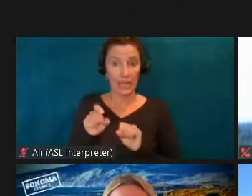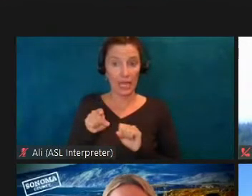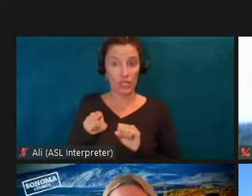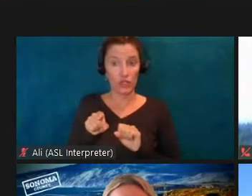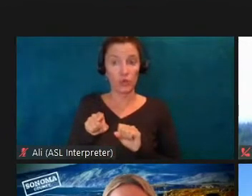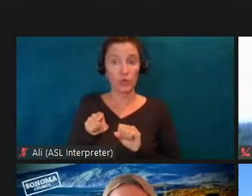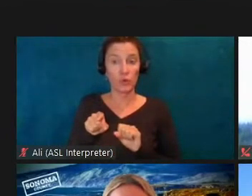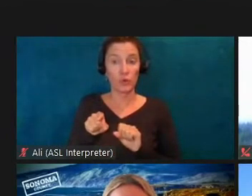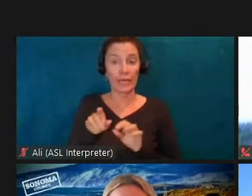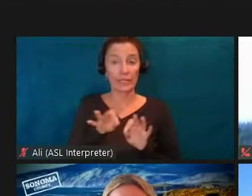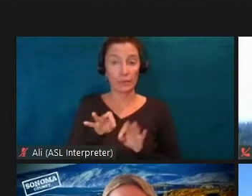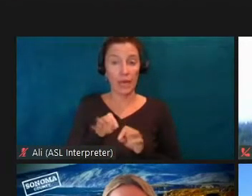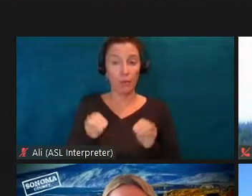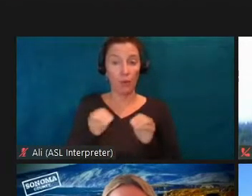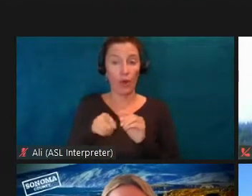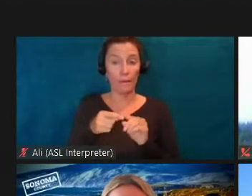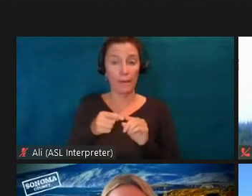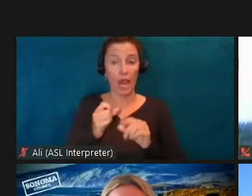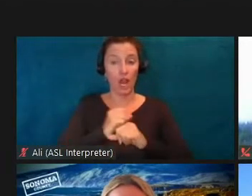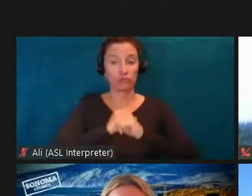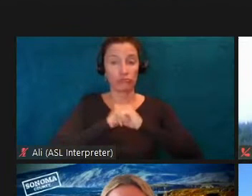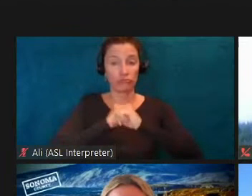containment lines in terms of,